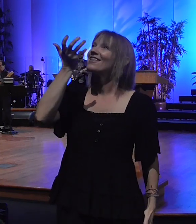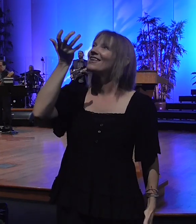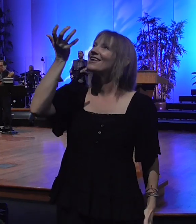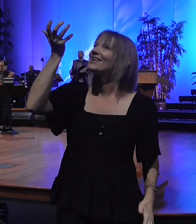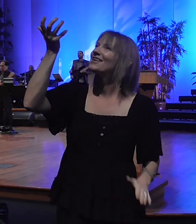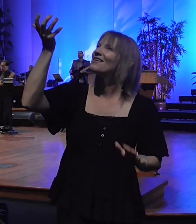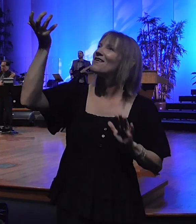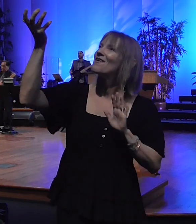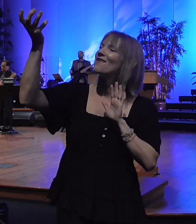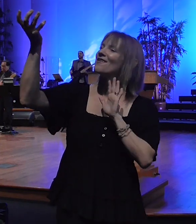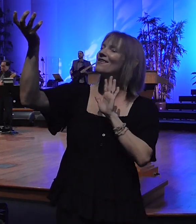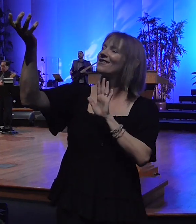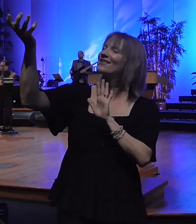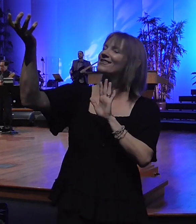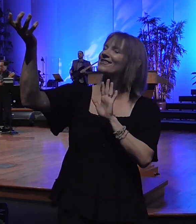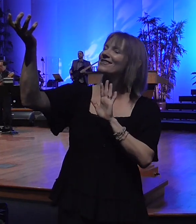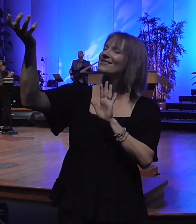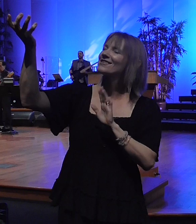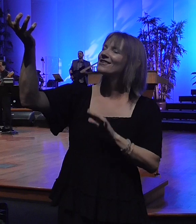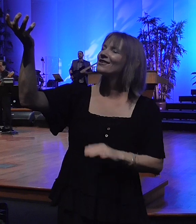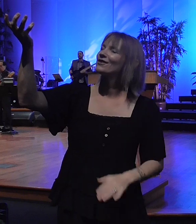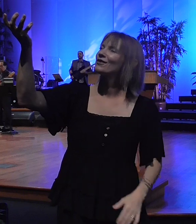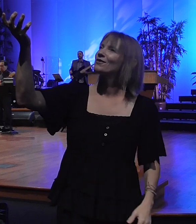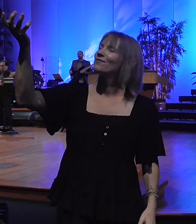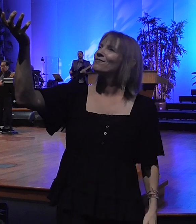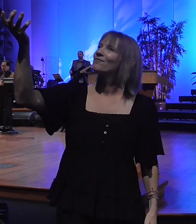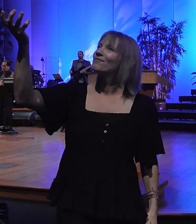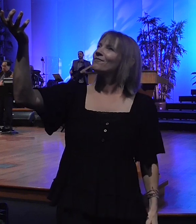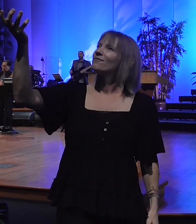wholly yours.